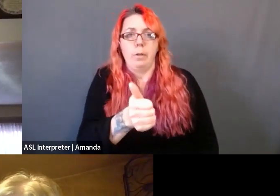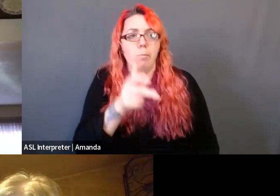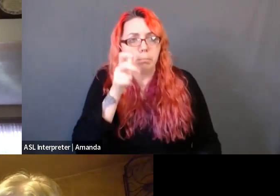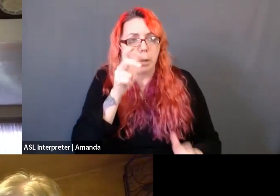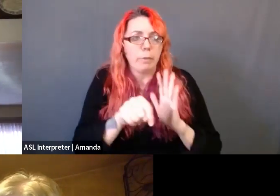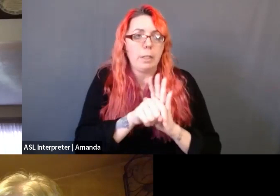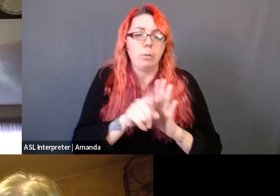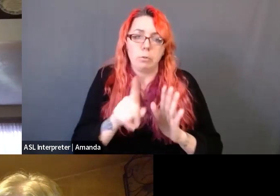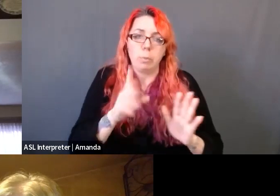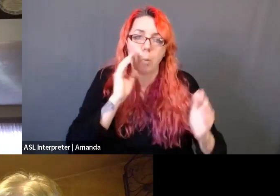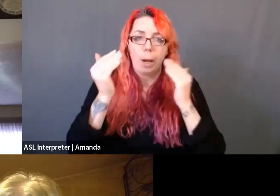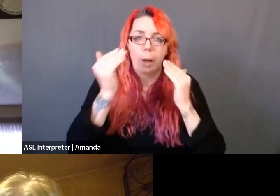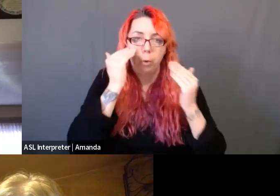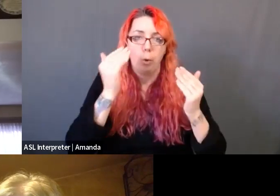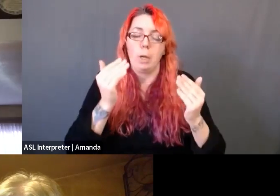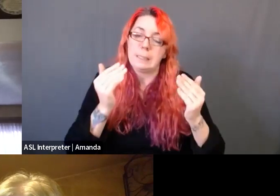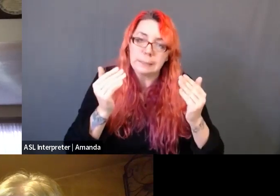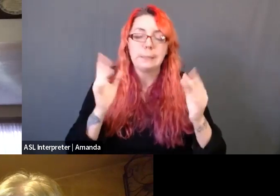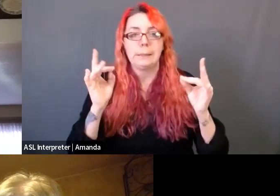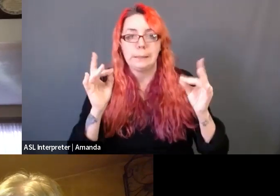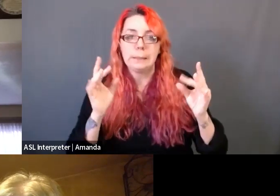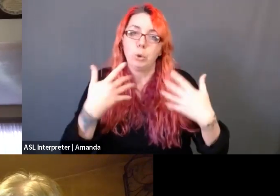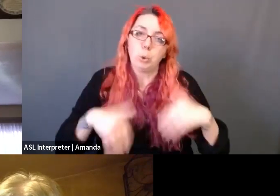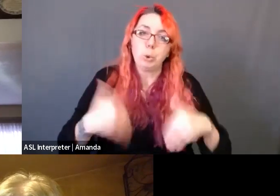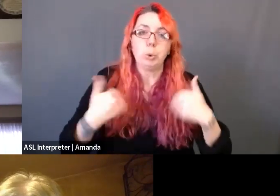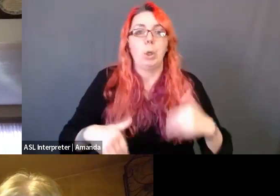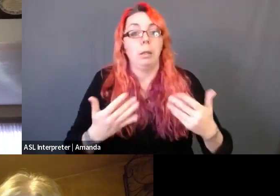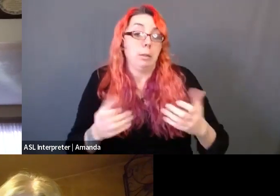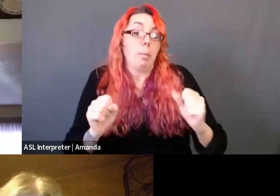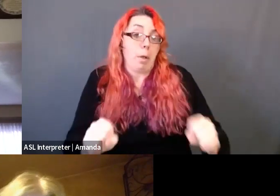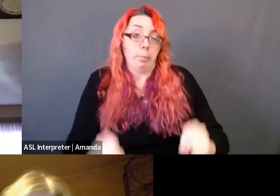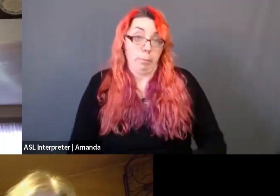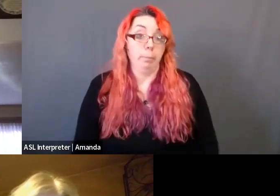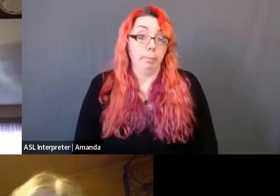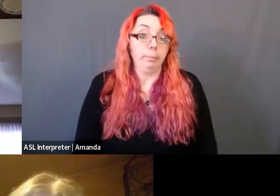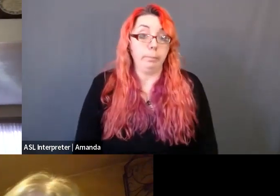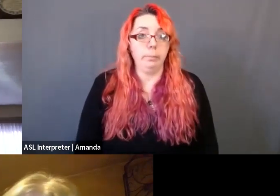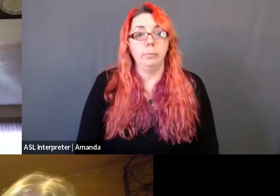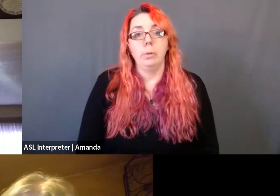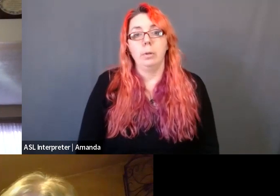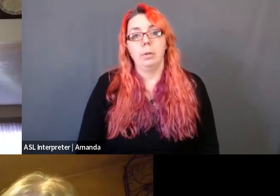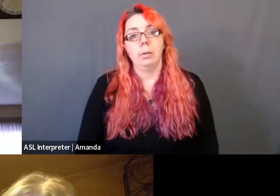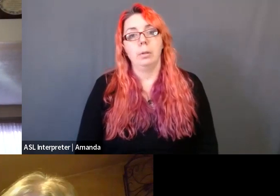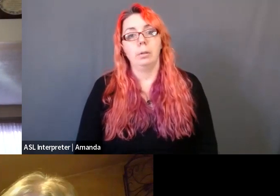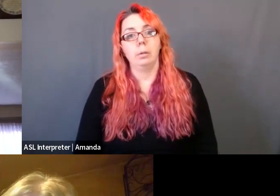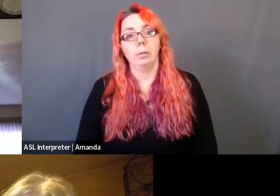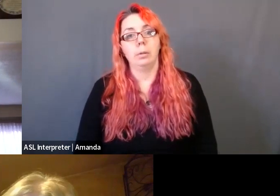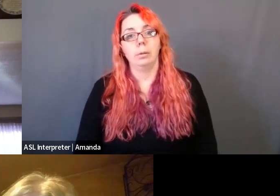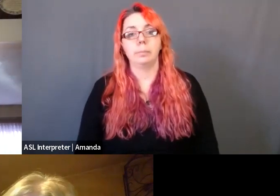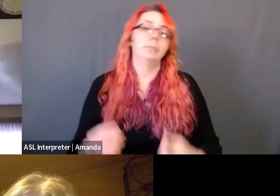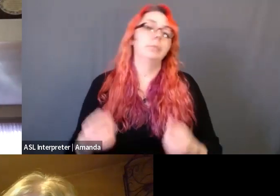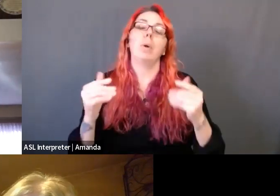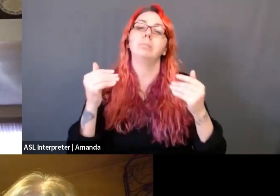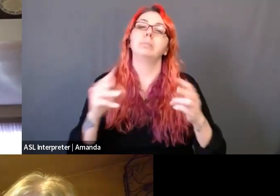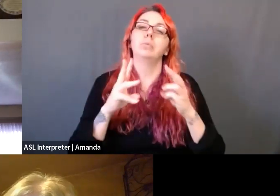how that could be a way to also preface any space that you're creating, to just check in with folks about that. Because we're in this kind of format for a couple of hours and there's a bit we